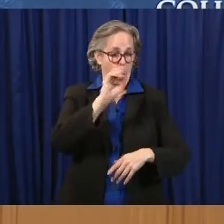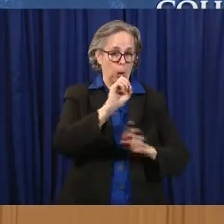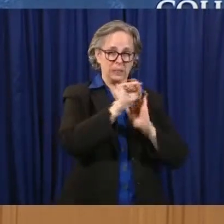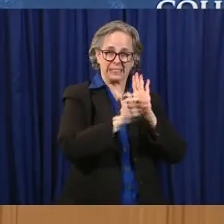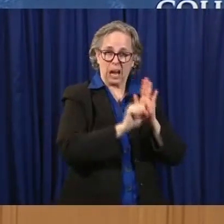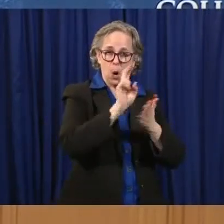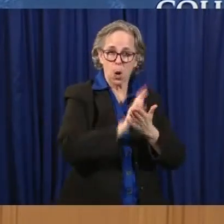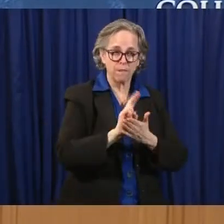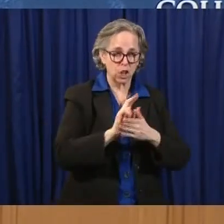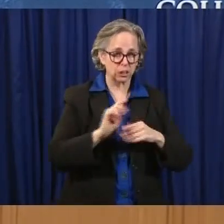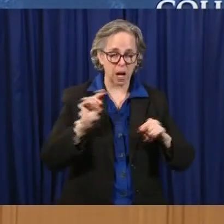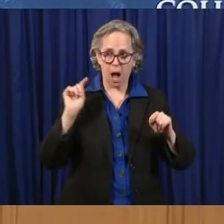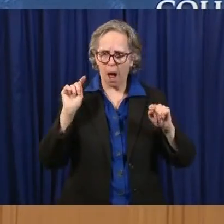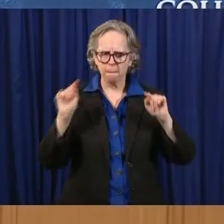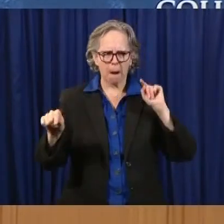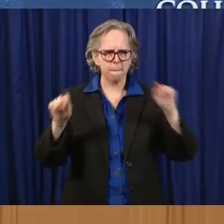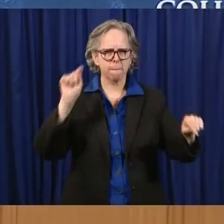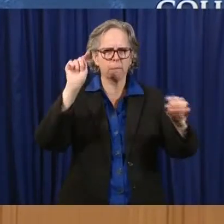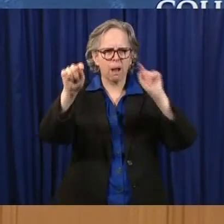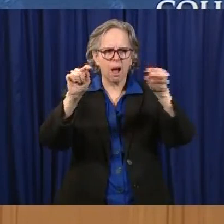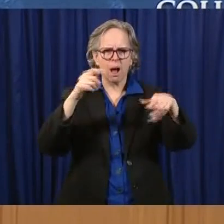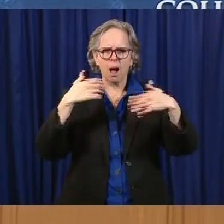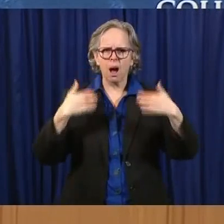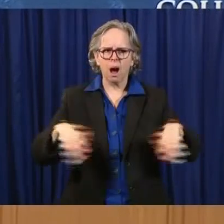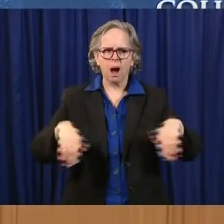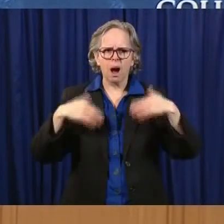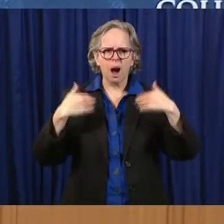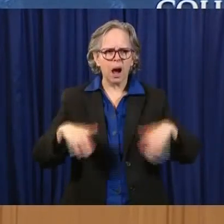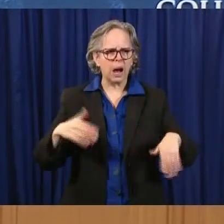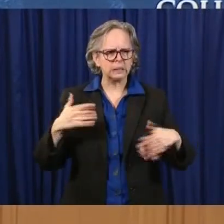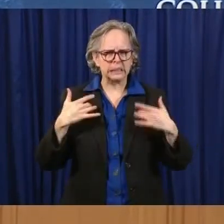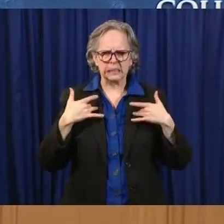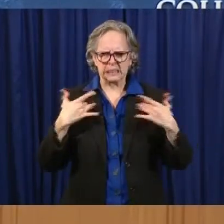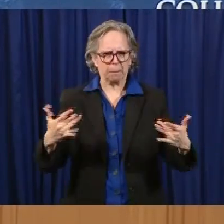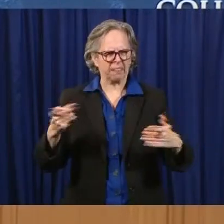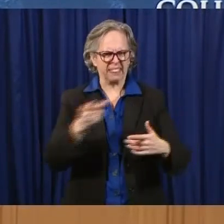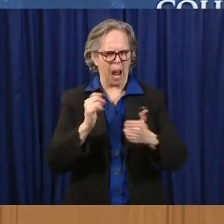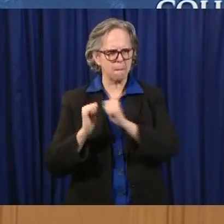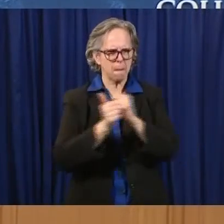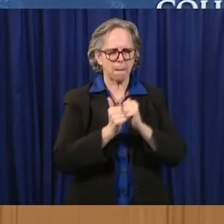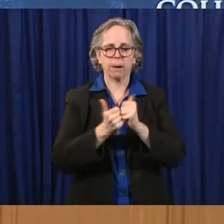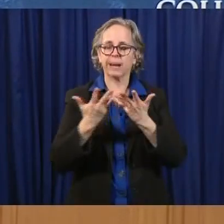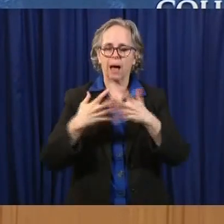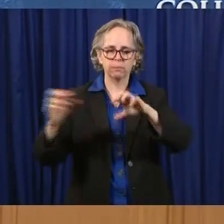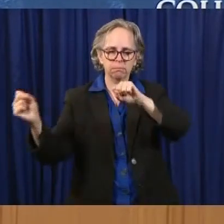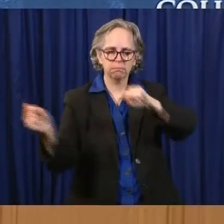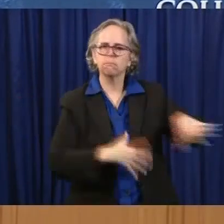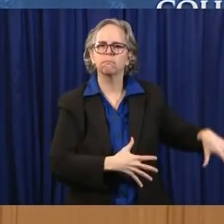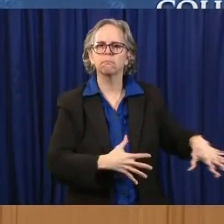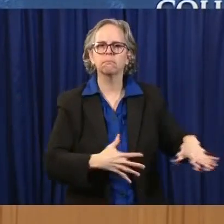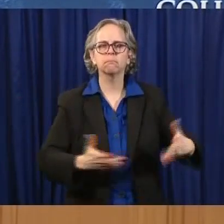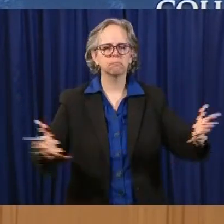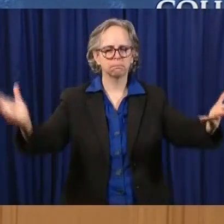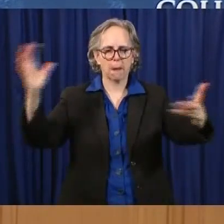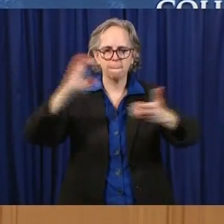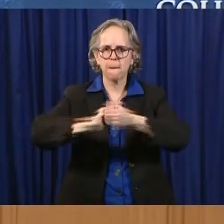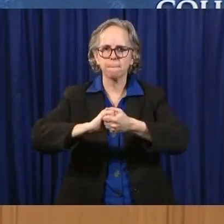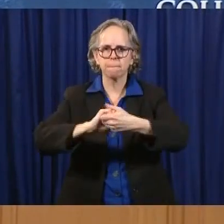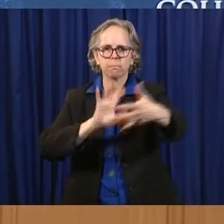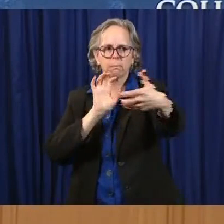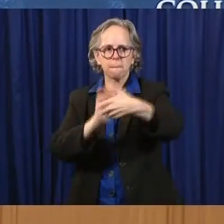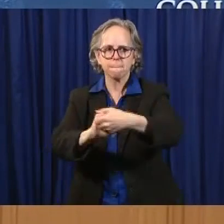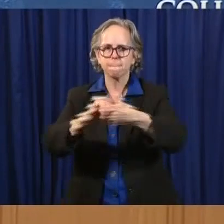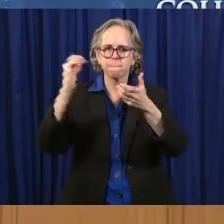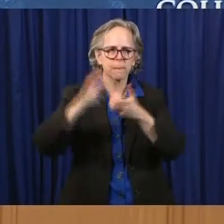and Rogue, that pivoted from their traditional manufacturing and production to helping to produce PPEs